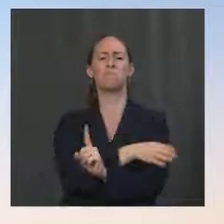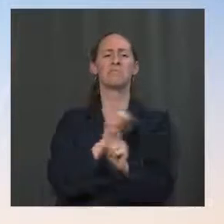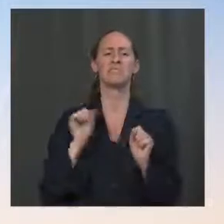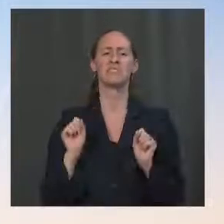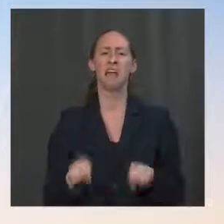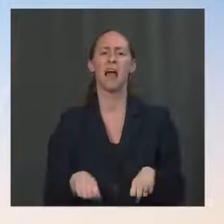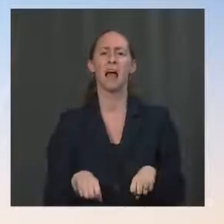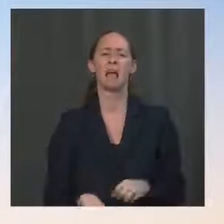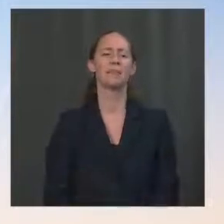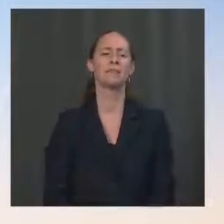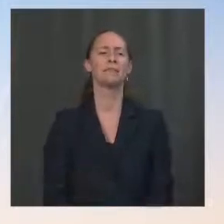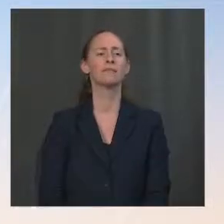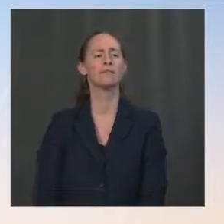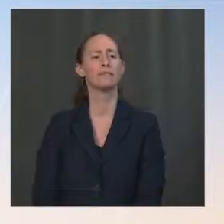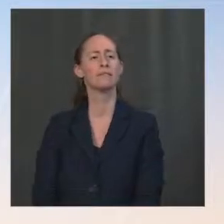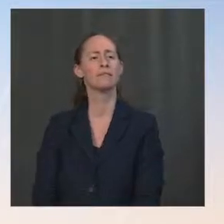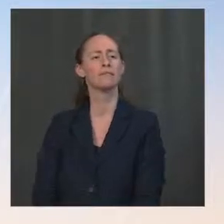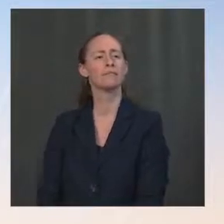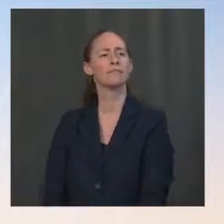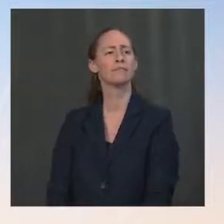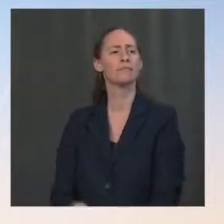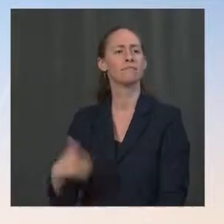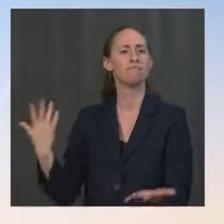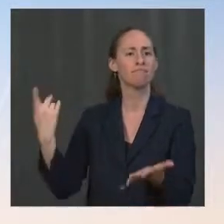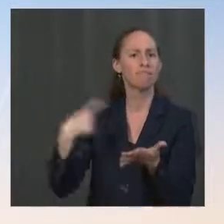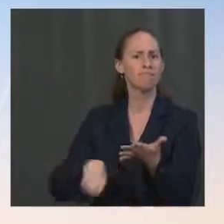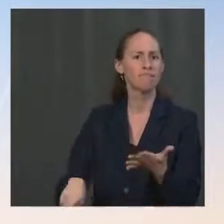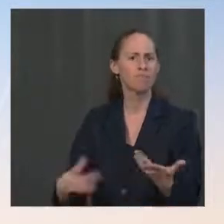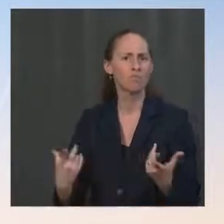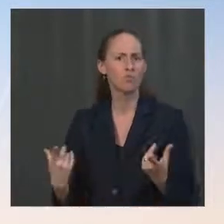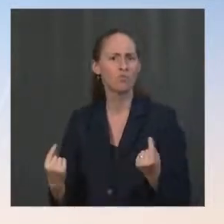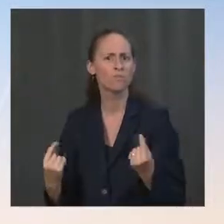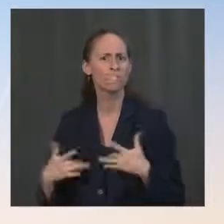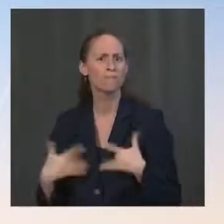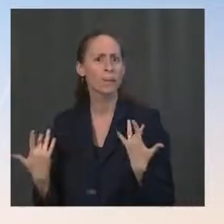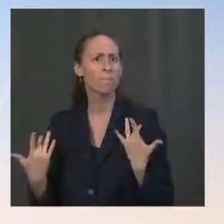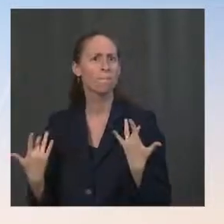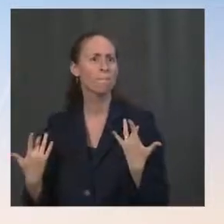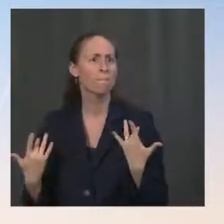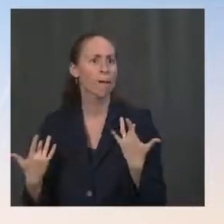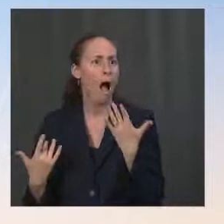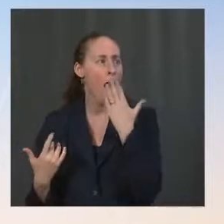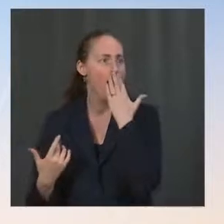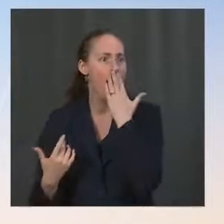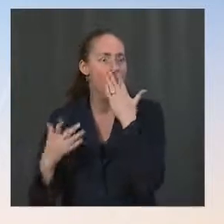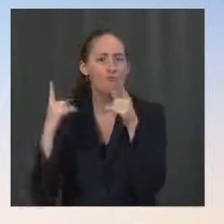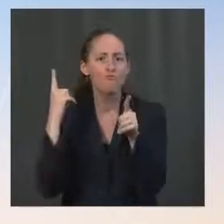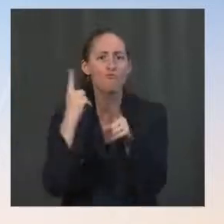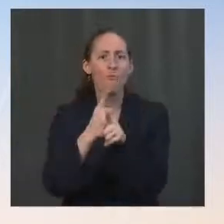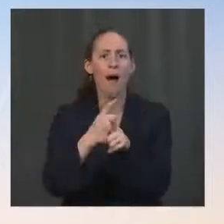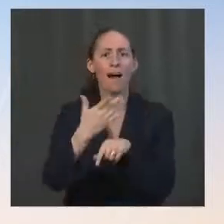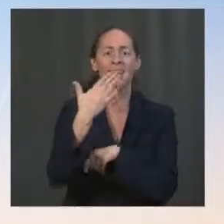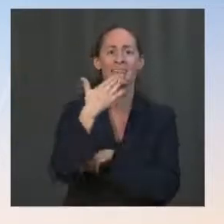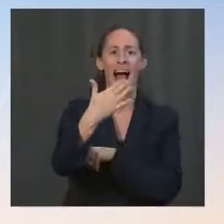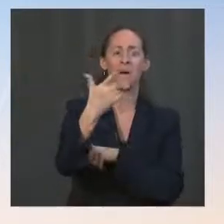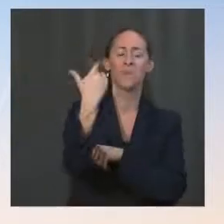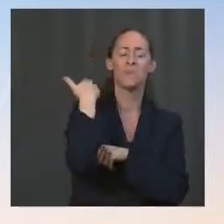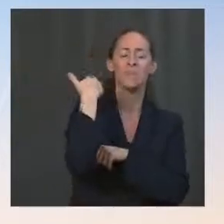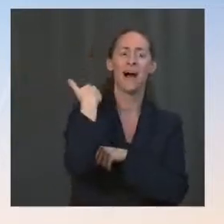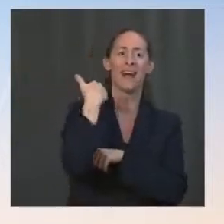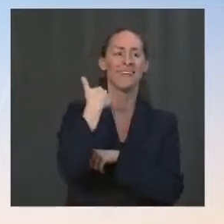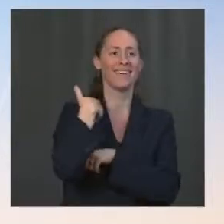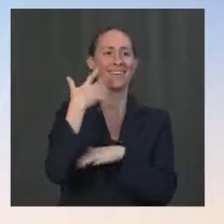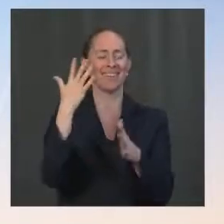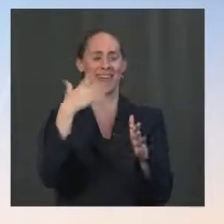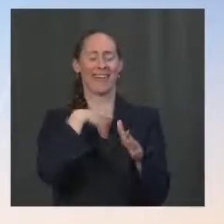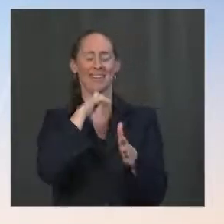Do you have details for what the president's doing next week? I think maybe I skipped that. Thank you, Karen. Hold on. I didn't even mean to do that. 1